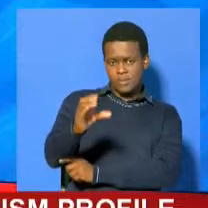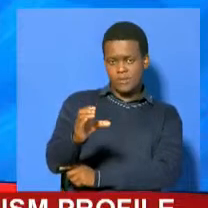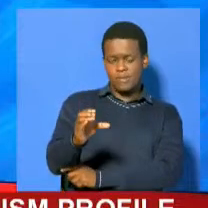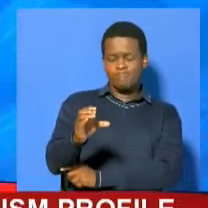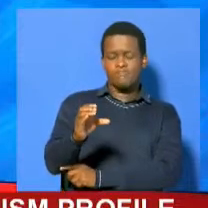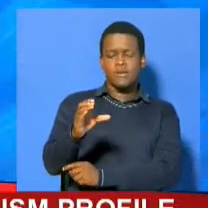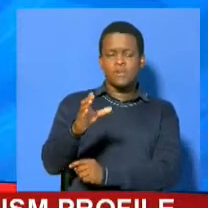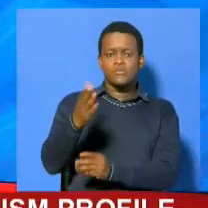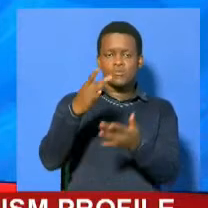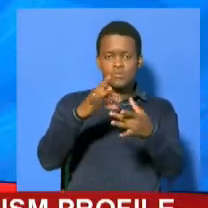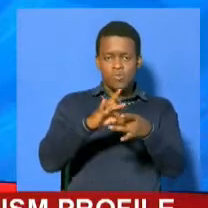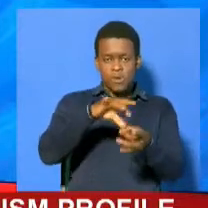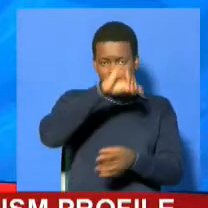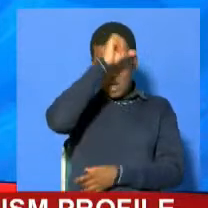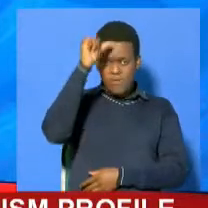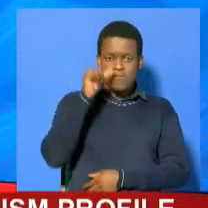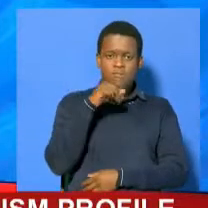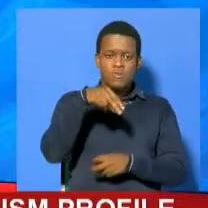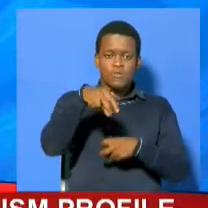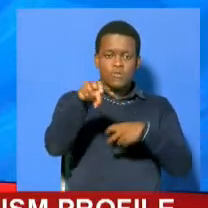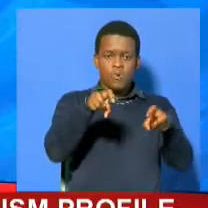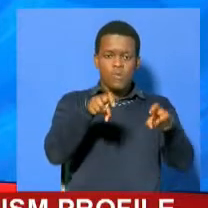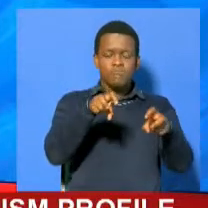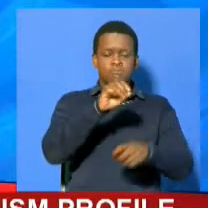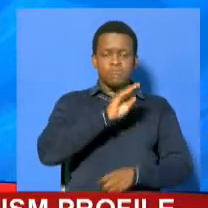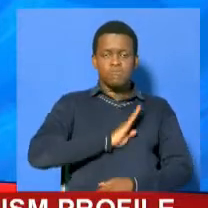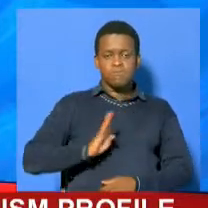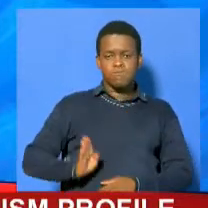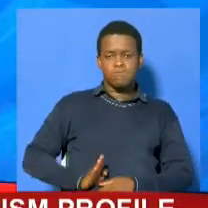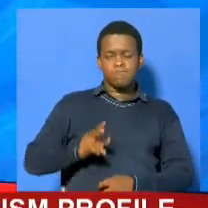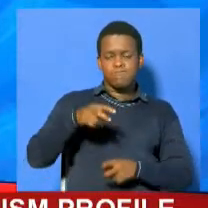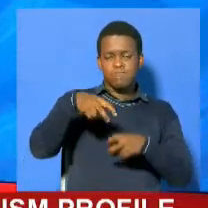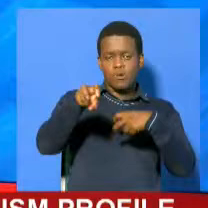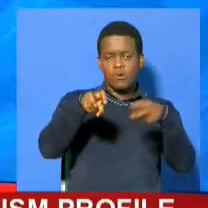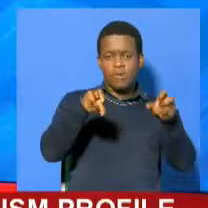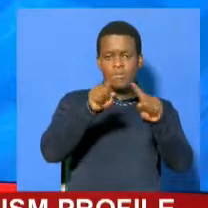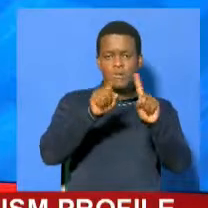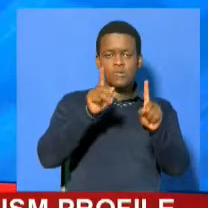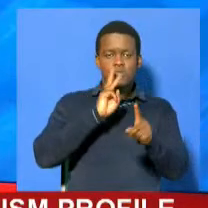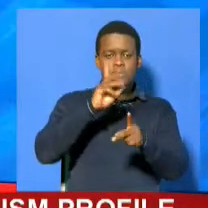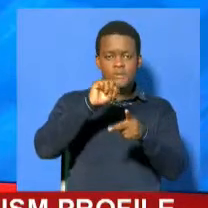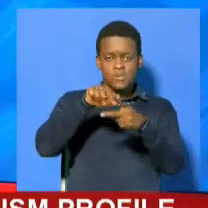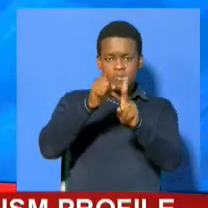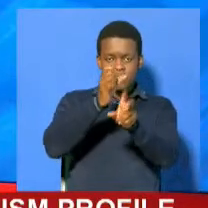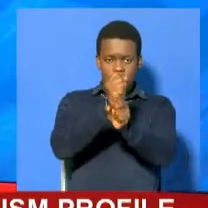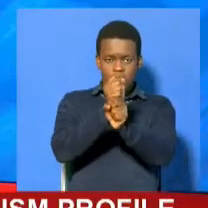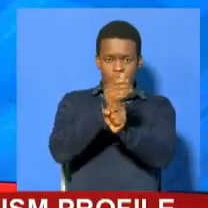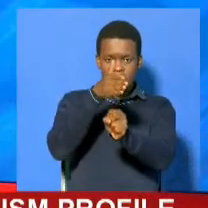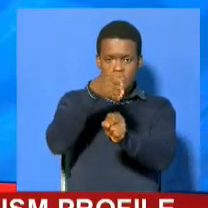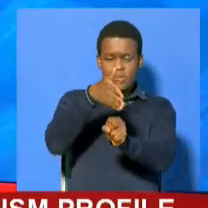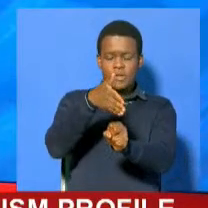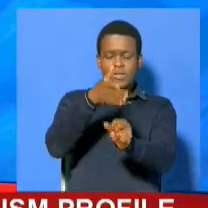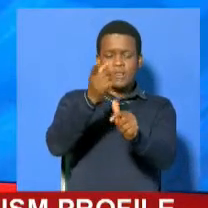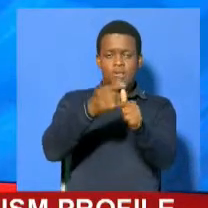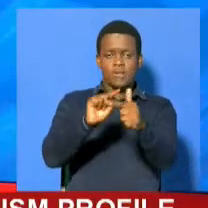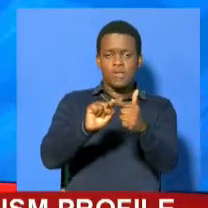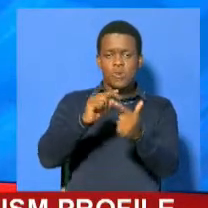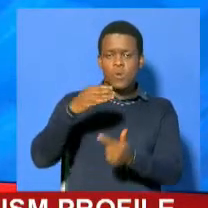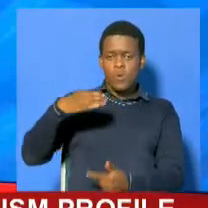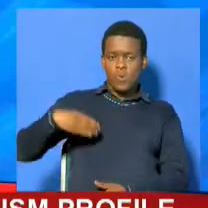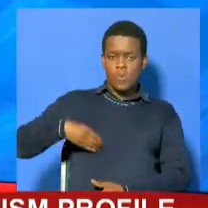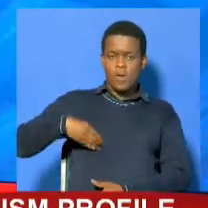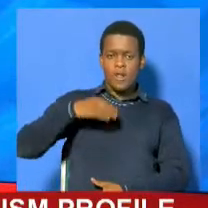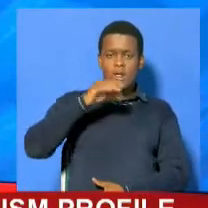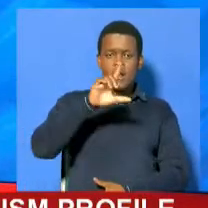the African Tourism Board Commission will further position Botswana as a tourist destination of choice globally. Ms. Lebang,